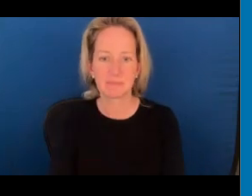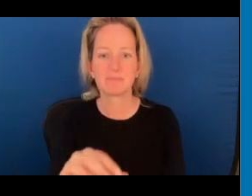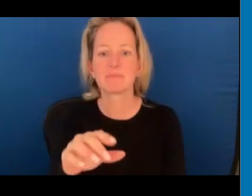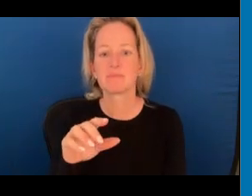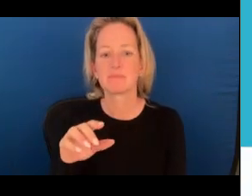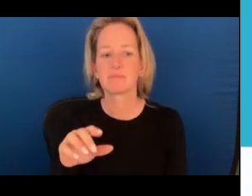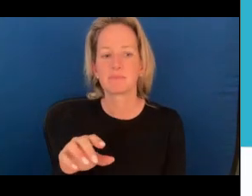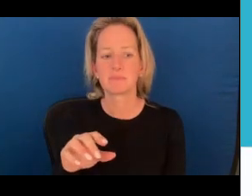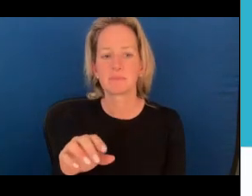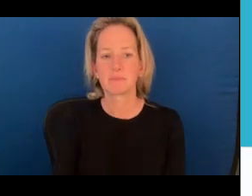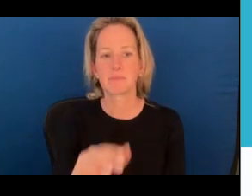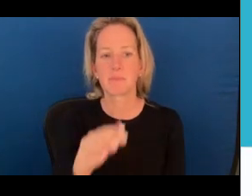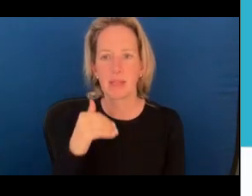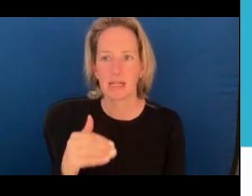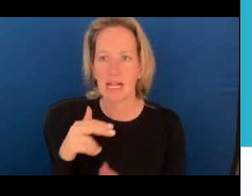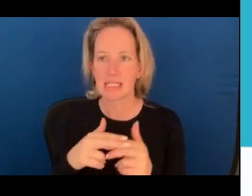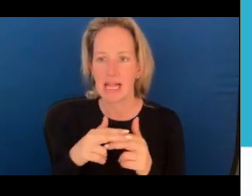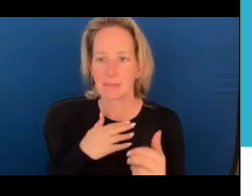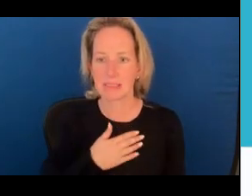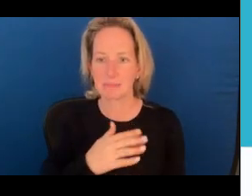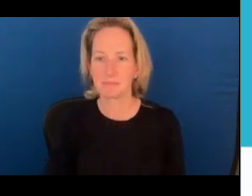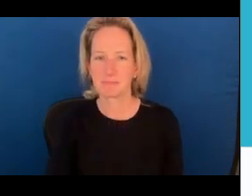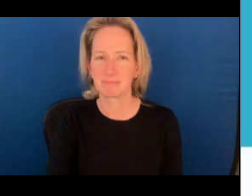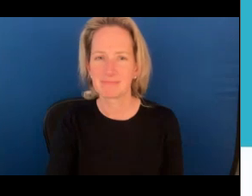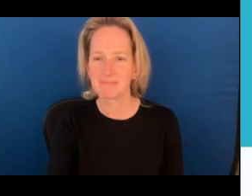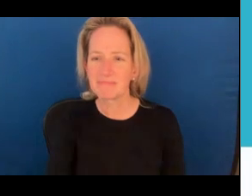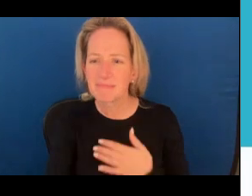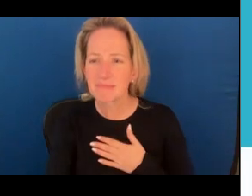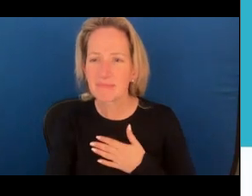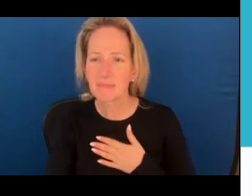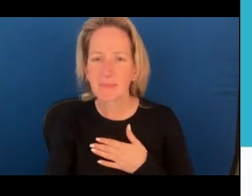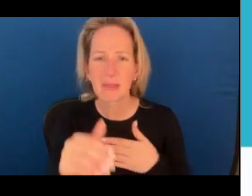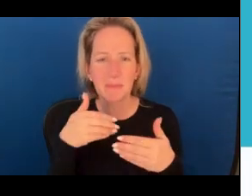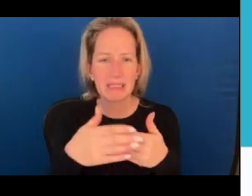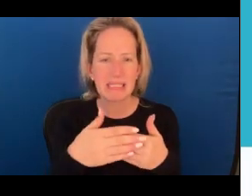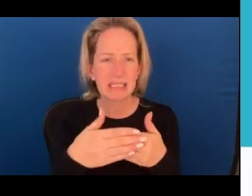slide, please. Can you please hold the microphone?